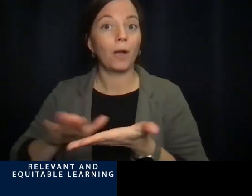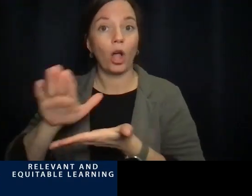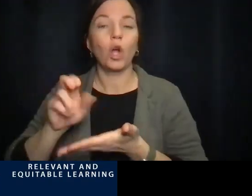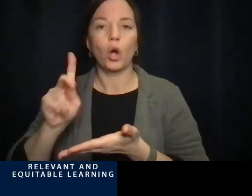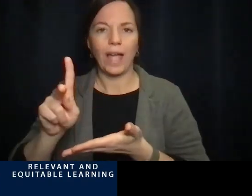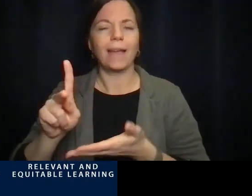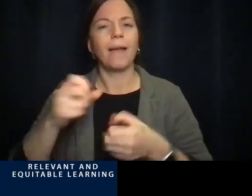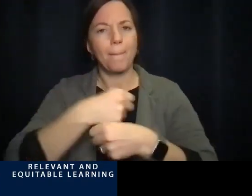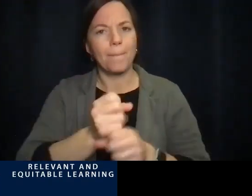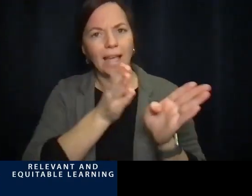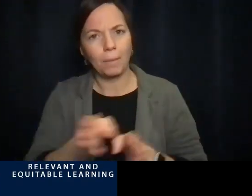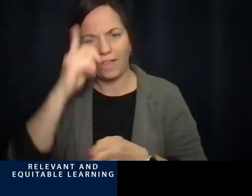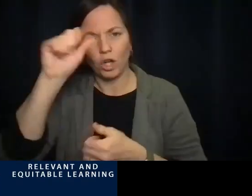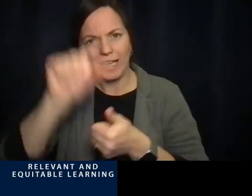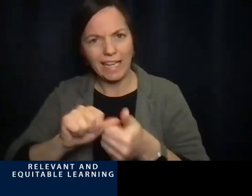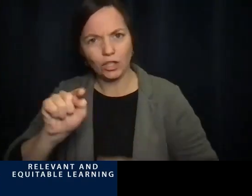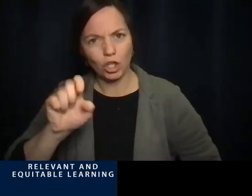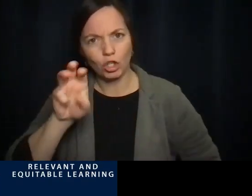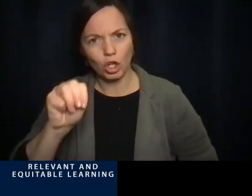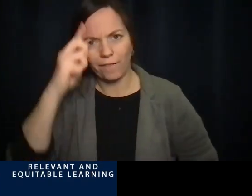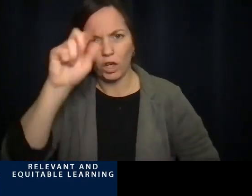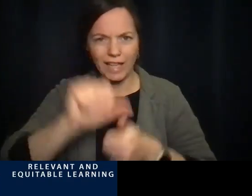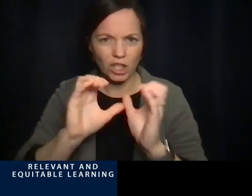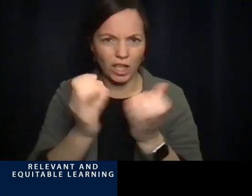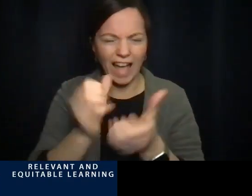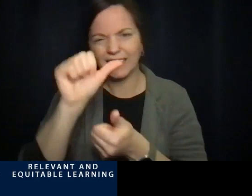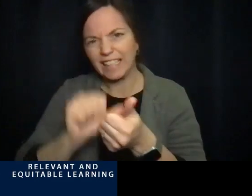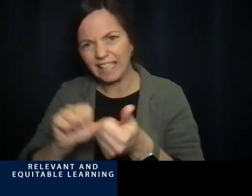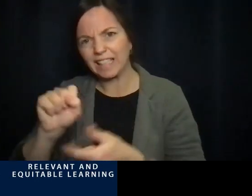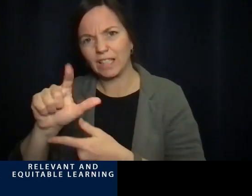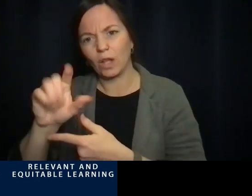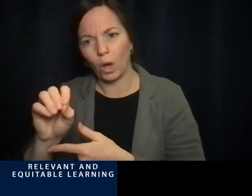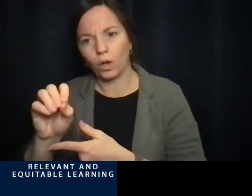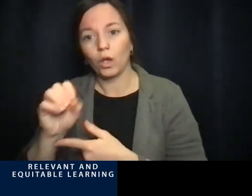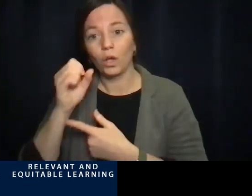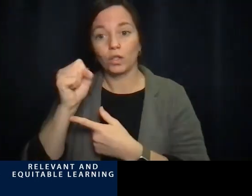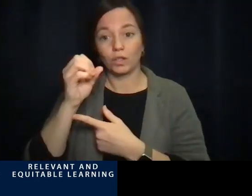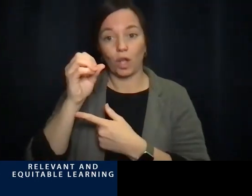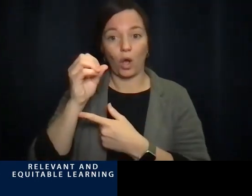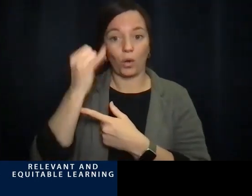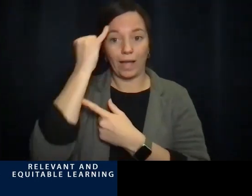every term for every class and every SLO. So imagine an ESL, I'll use you for an example,